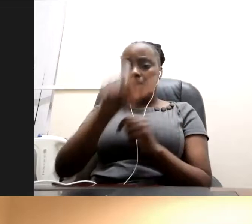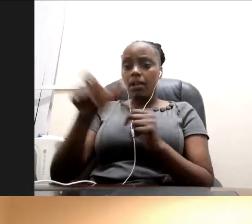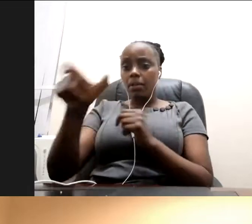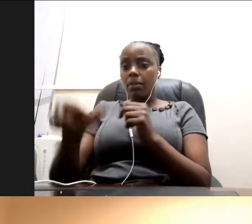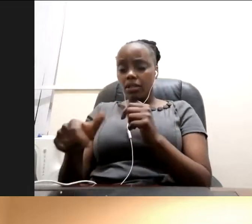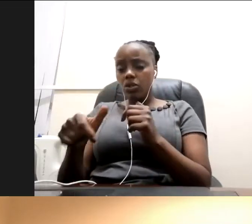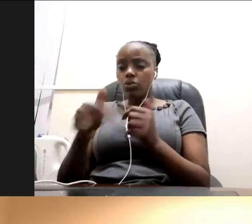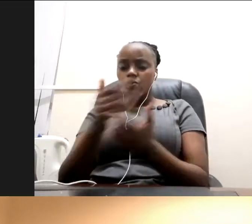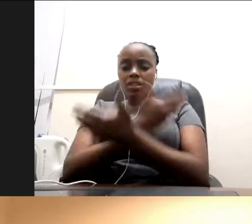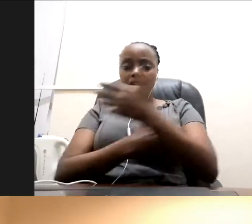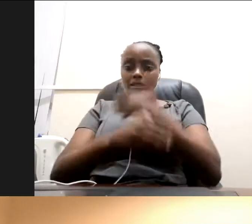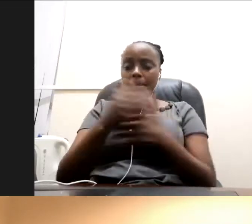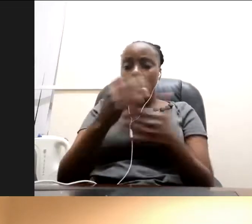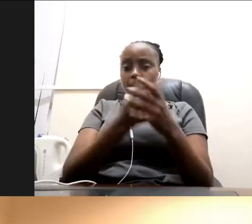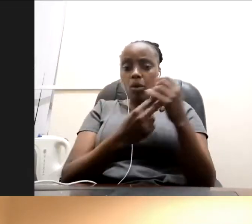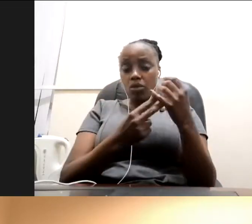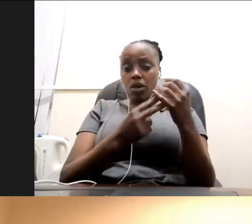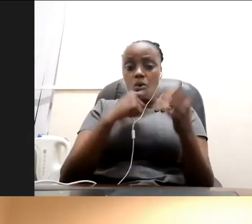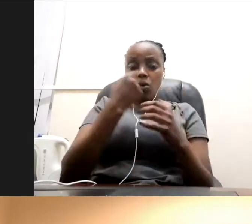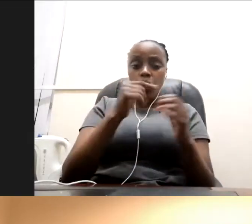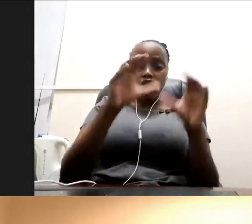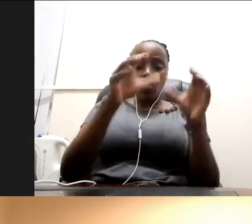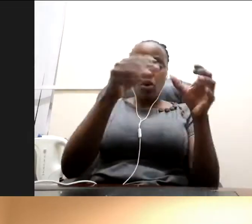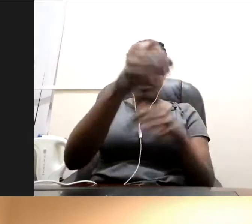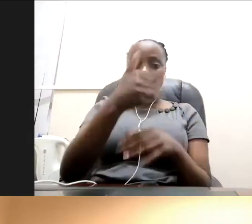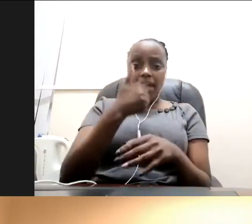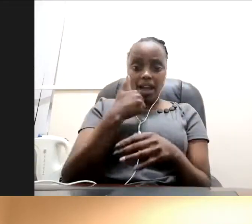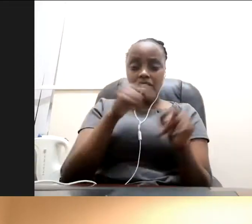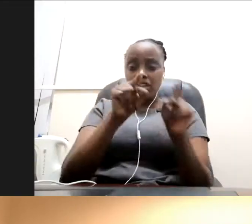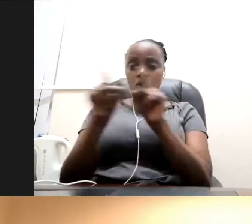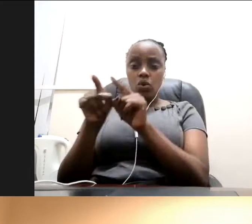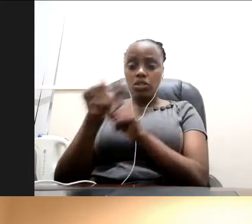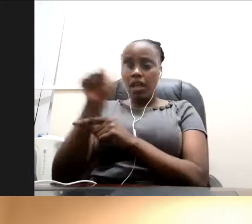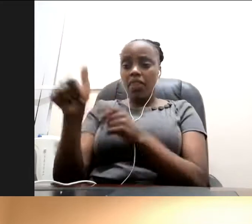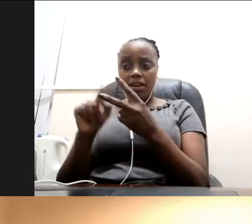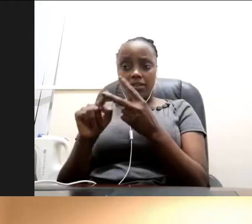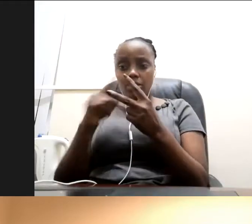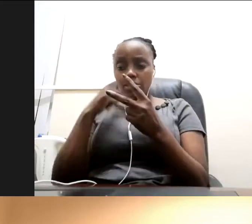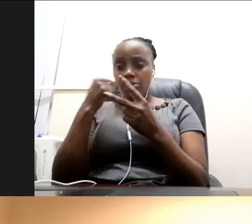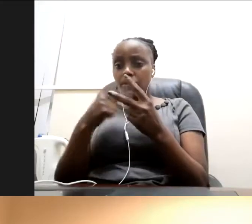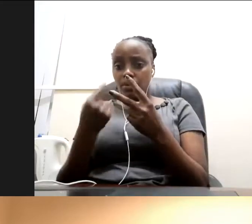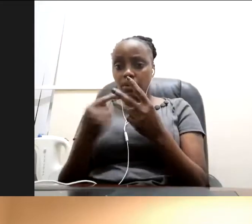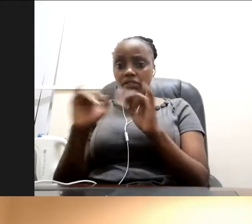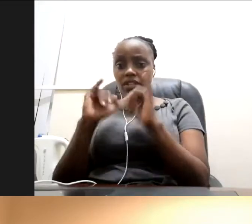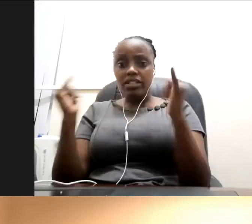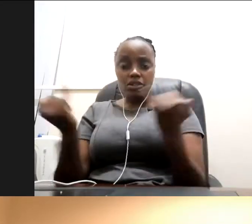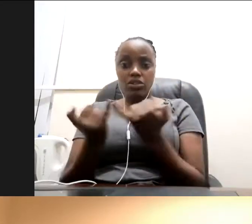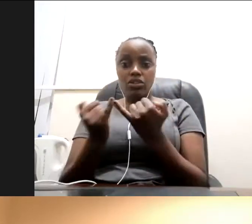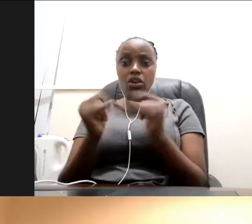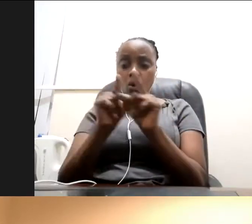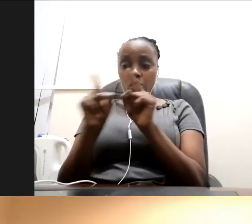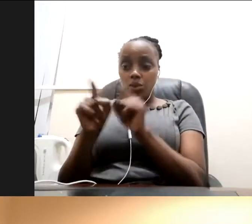both those living in their communities as well as those still in institutions. We also noted